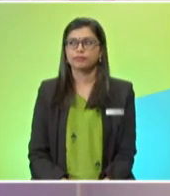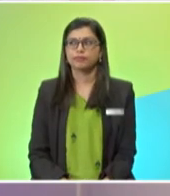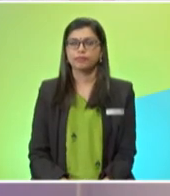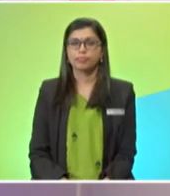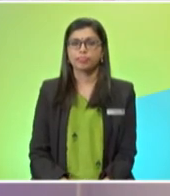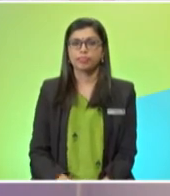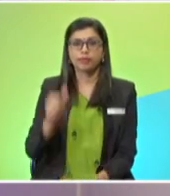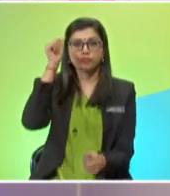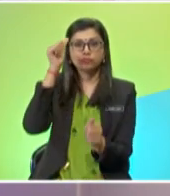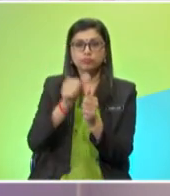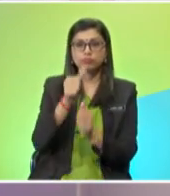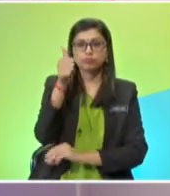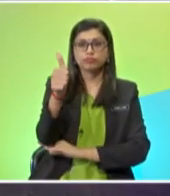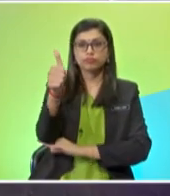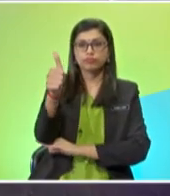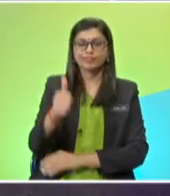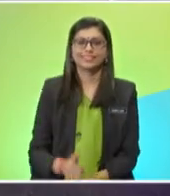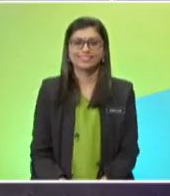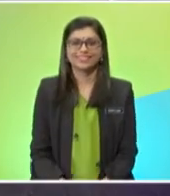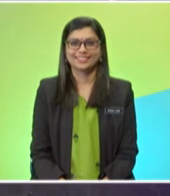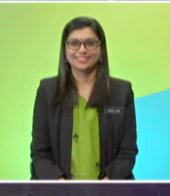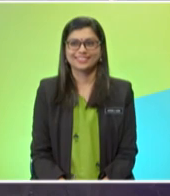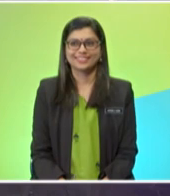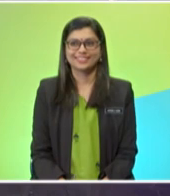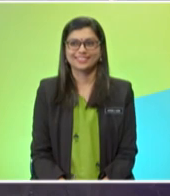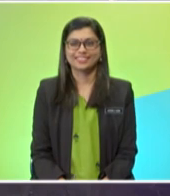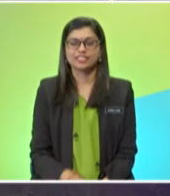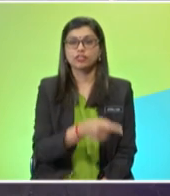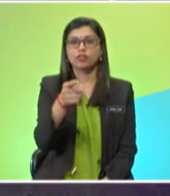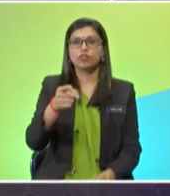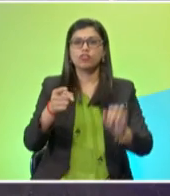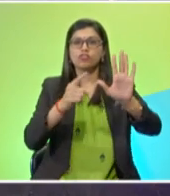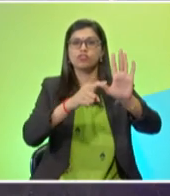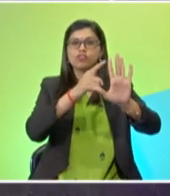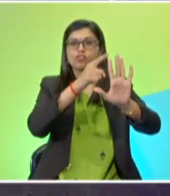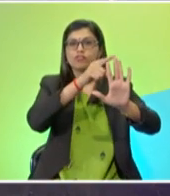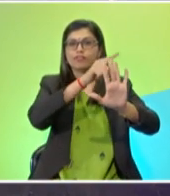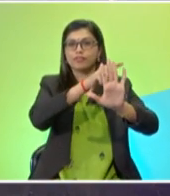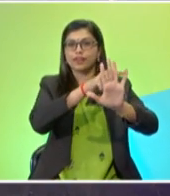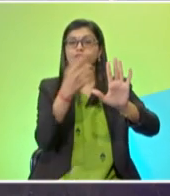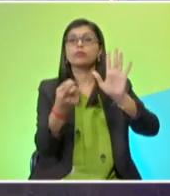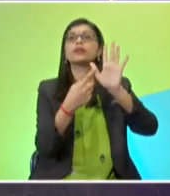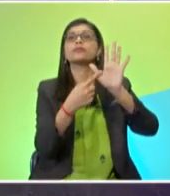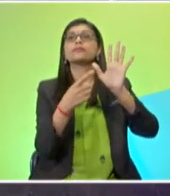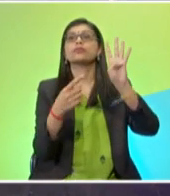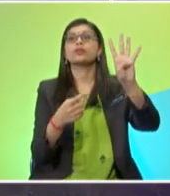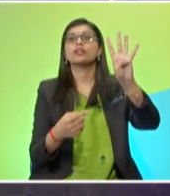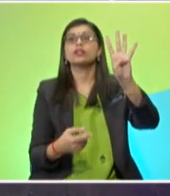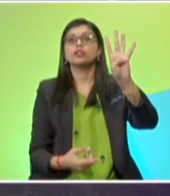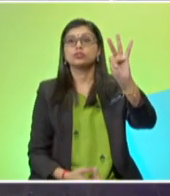memory, Hanif. Oh, okay. Thank you. All right, pupils at home, I'm going to give you 5 seconds to help me with this third photo. So it's